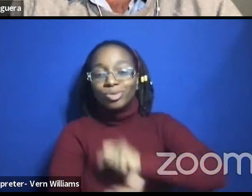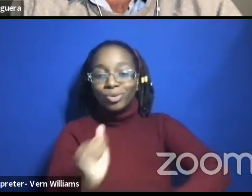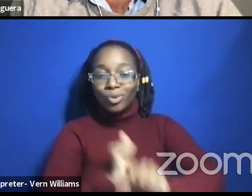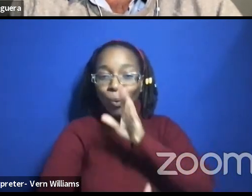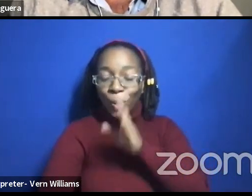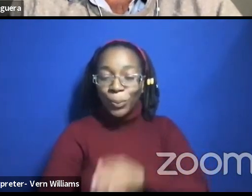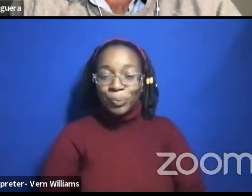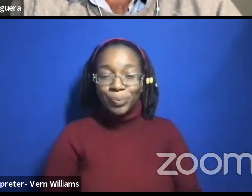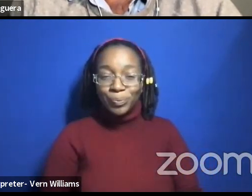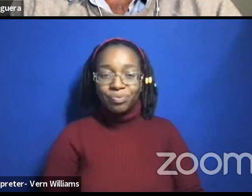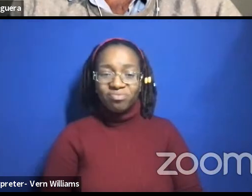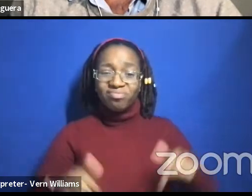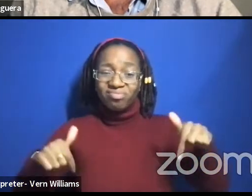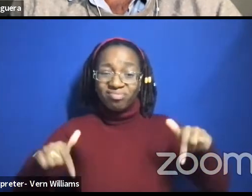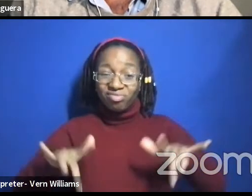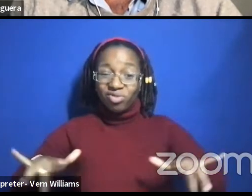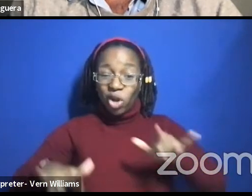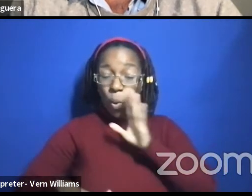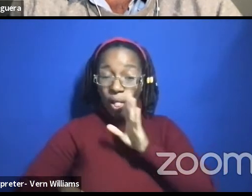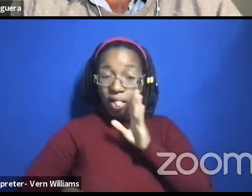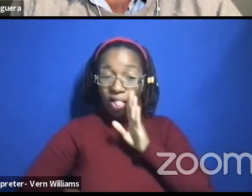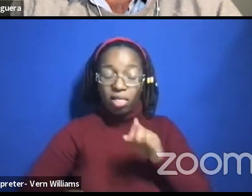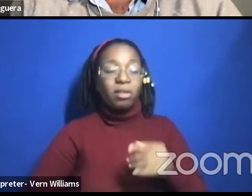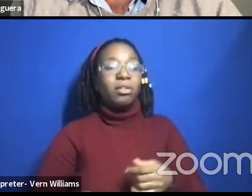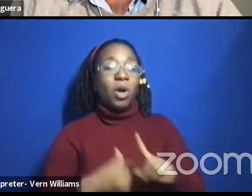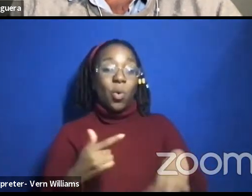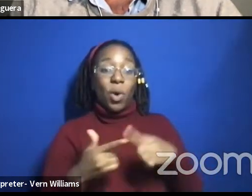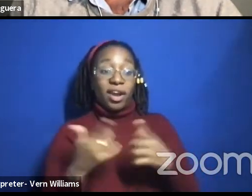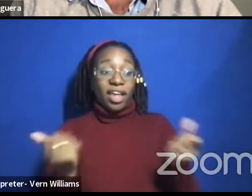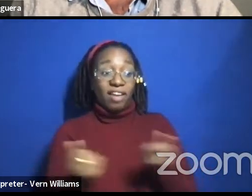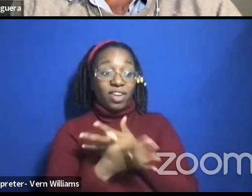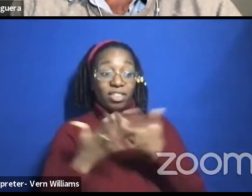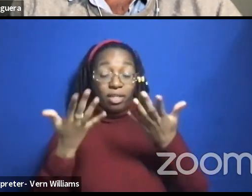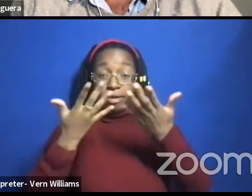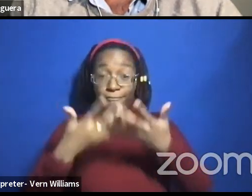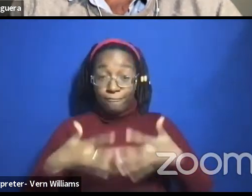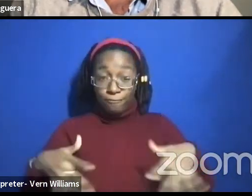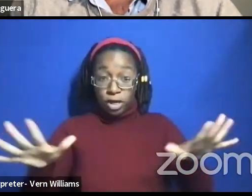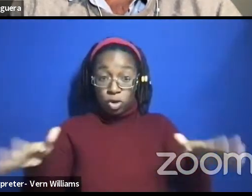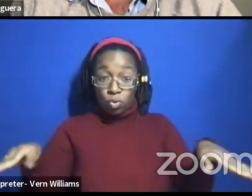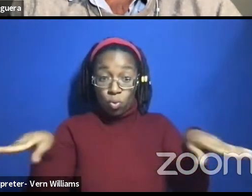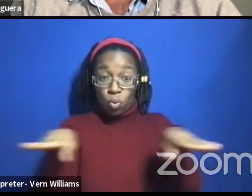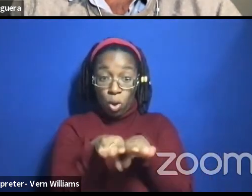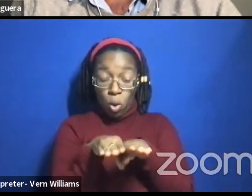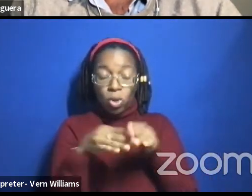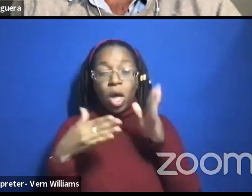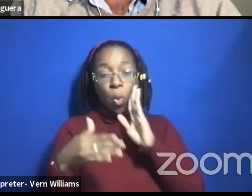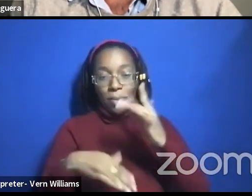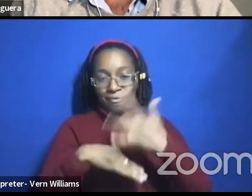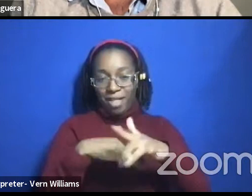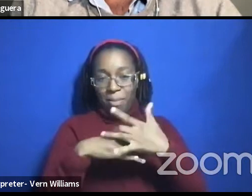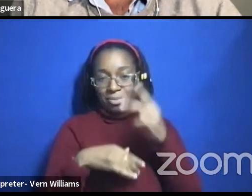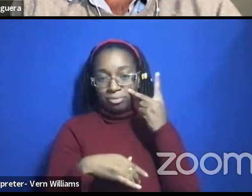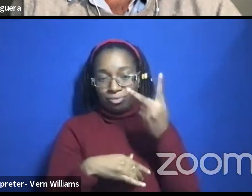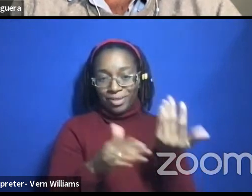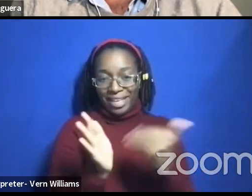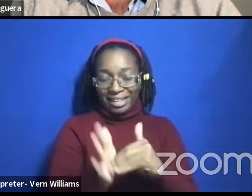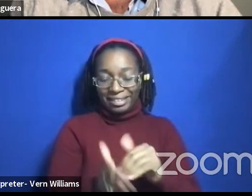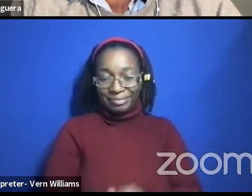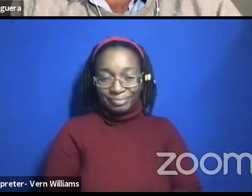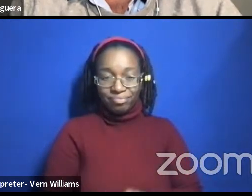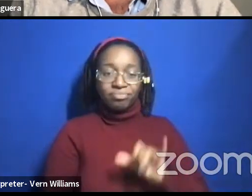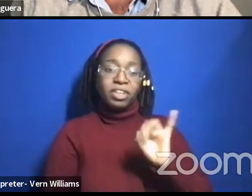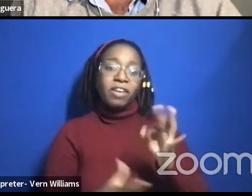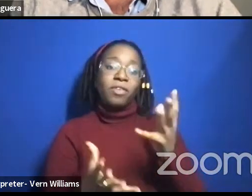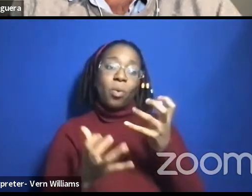will be recorded and available on this page immediately after it's completed. If you registered for the session in advance, we will